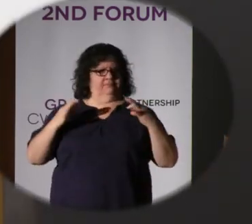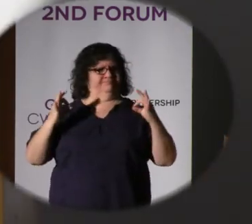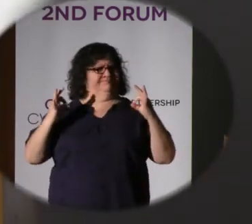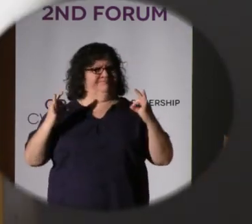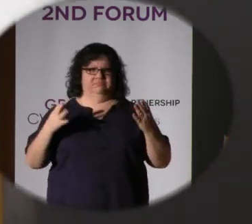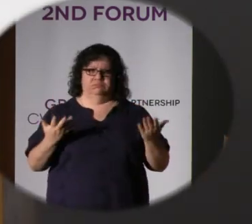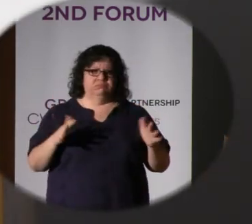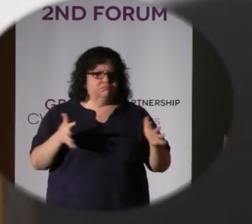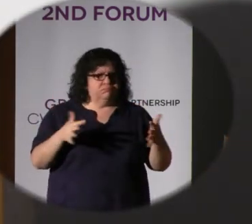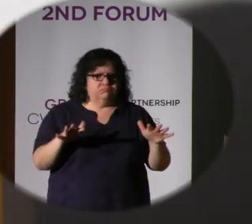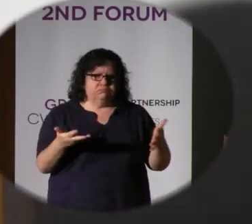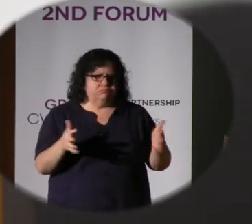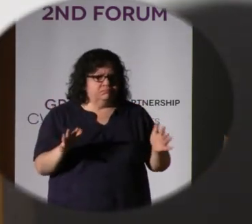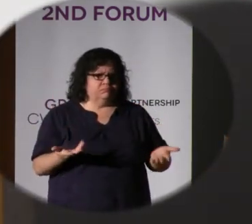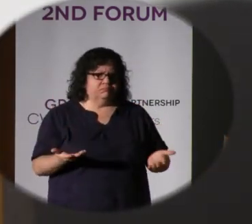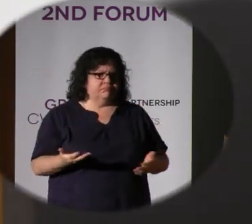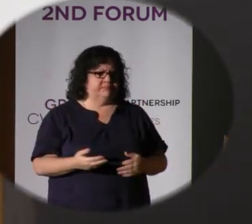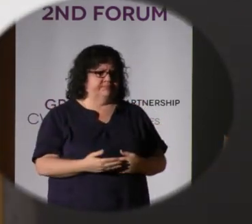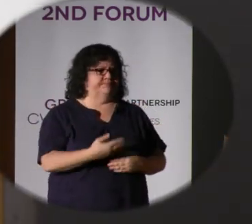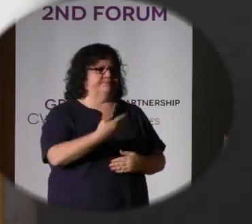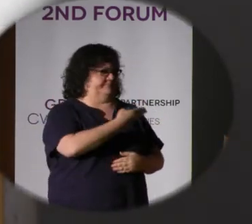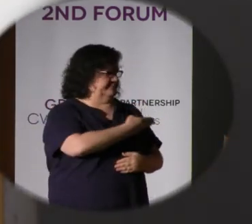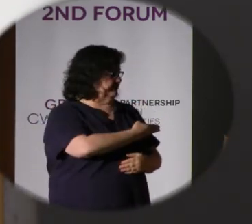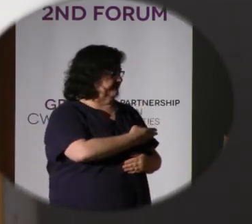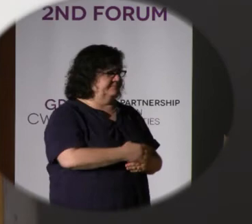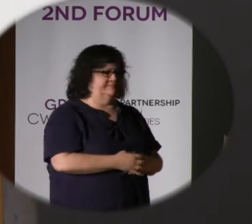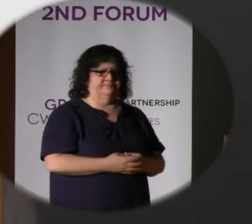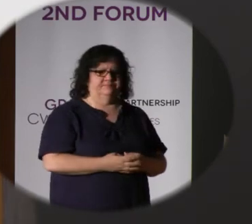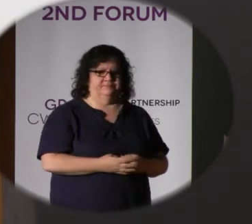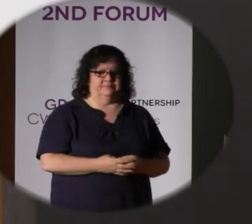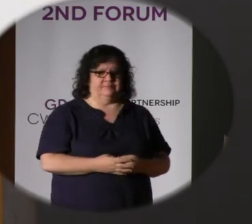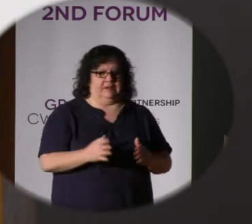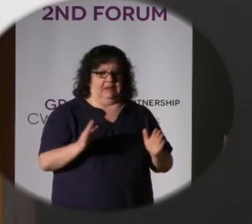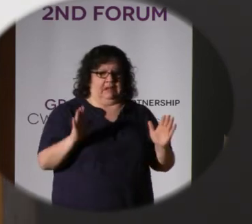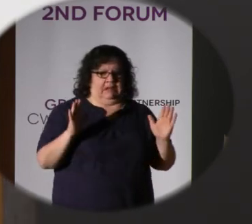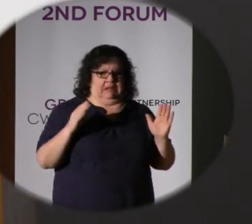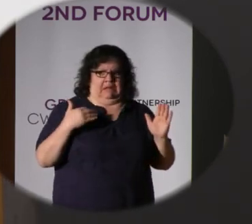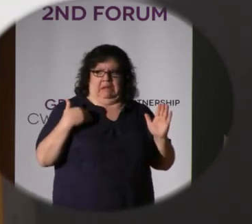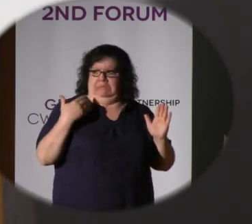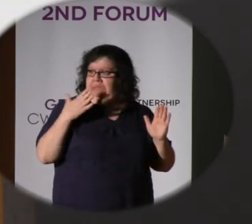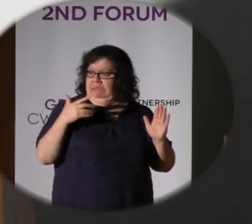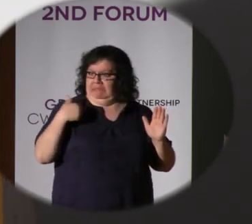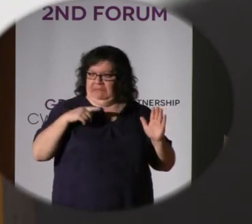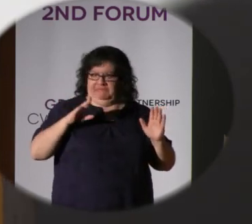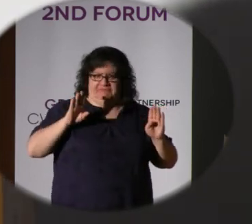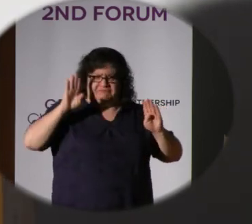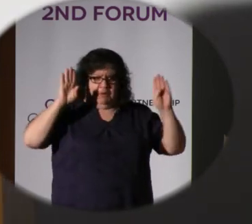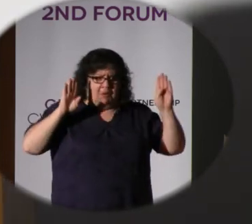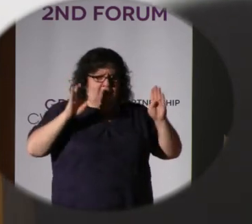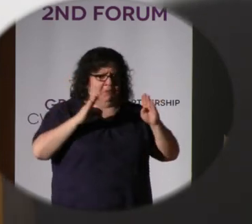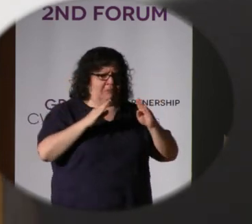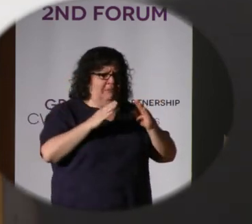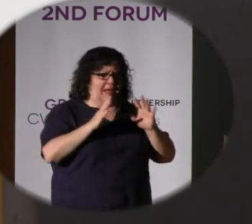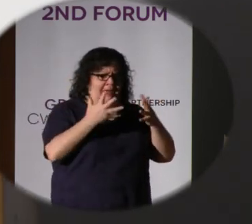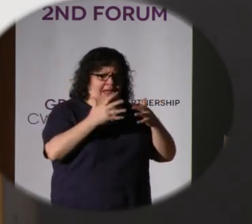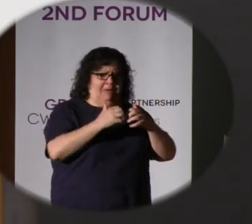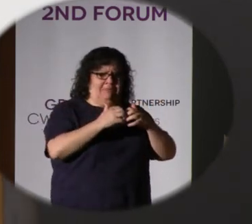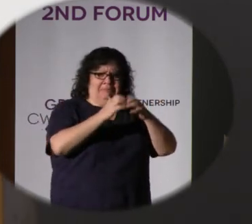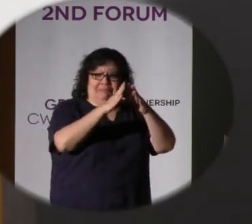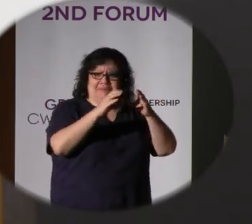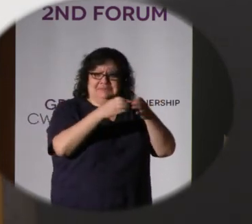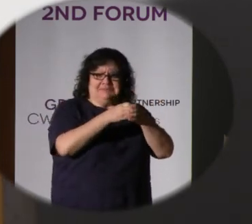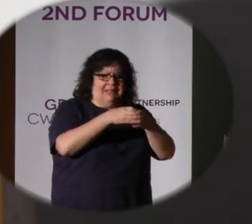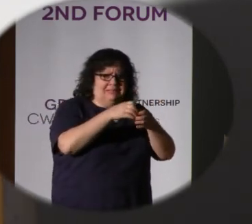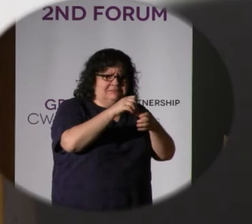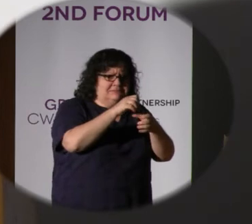take that. Maybe that is something to just throw out and have all the task forces discuss and have UNICEF discuss. We'll